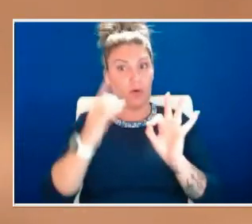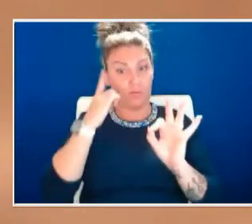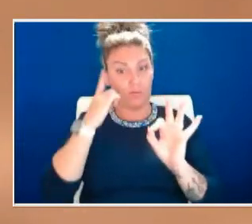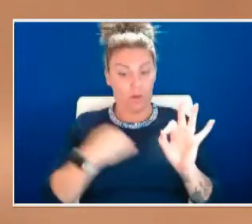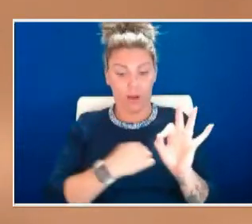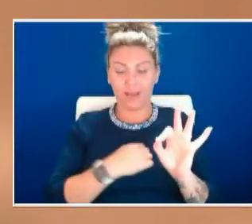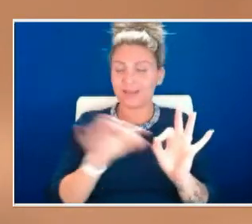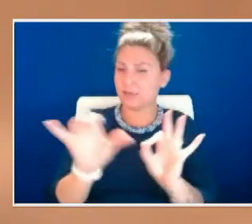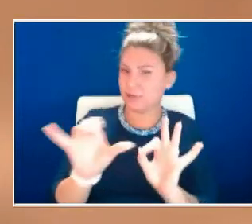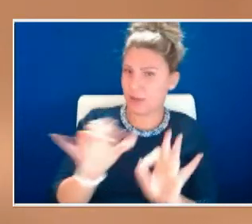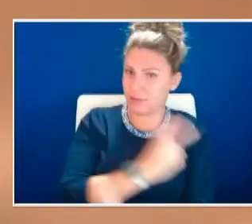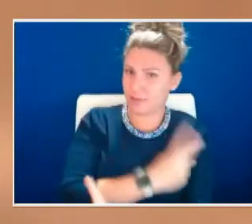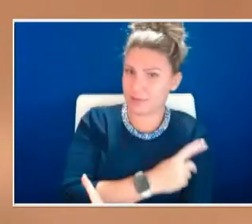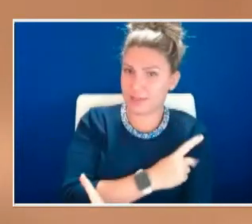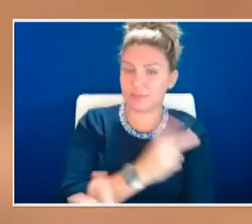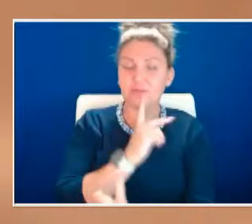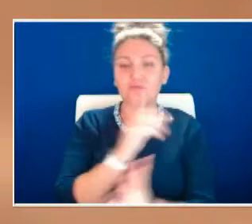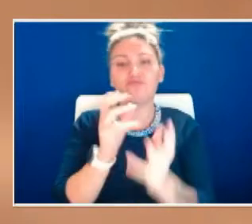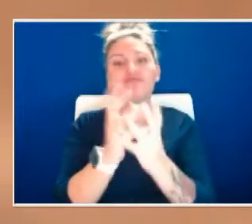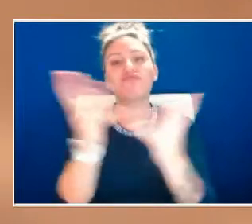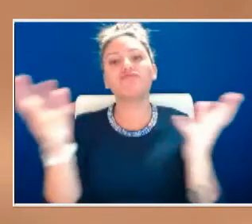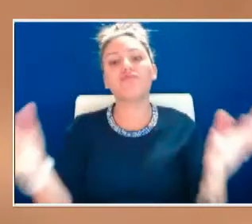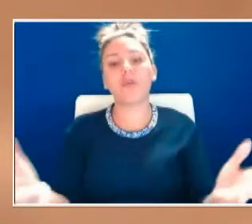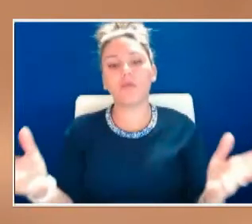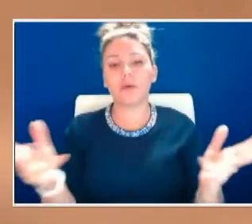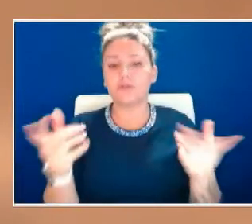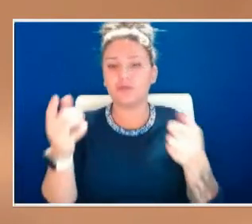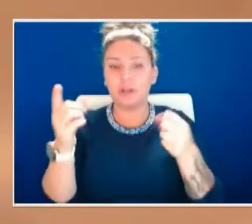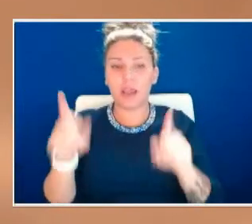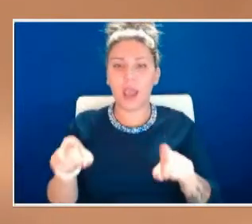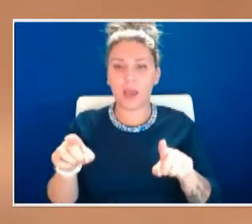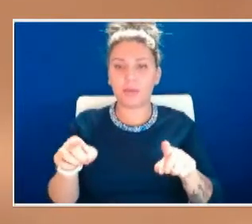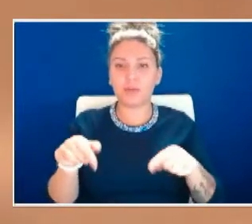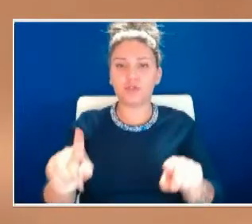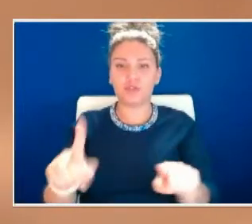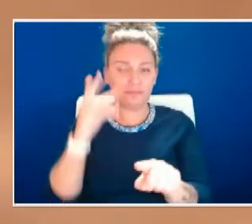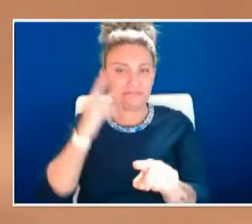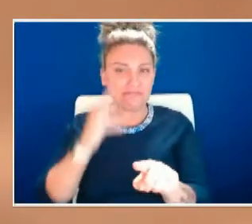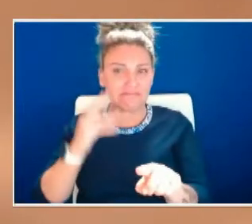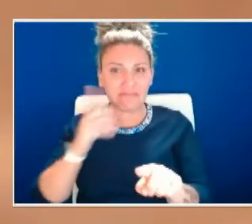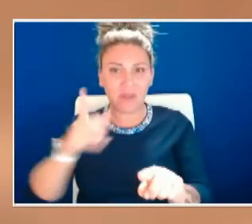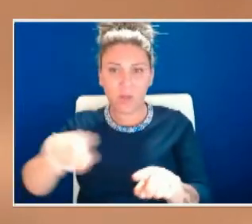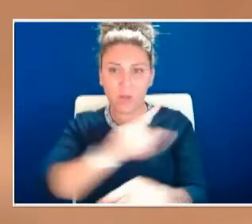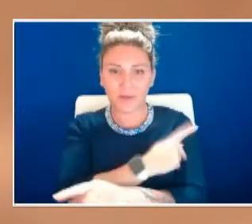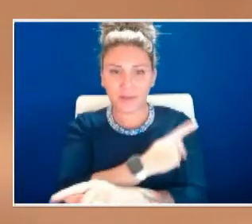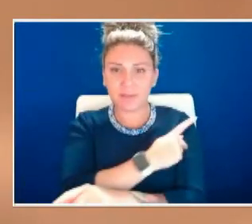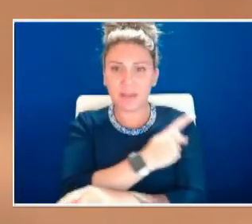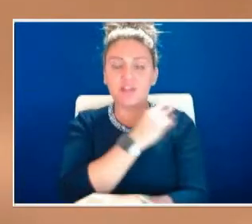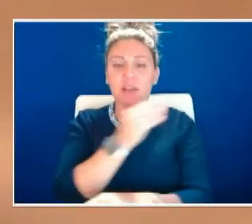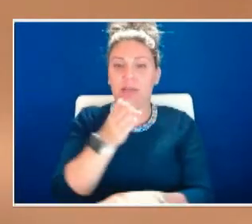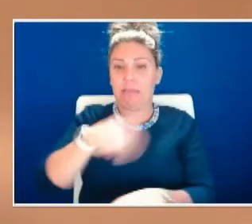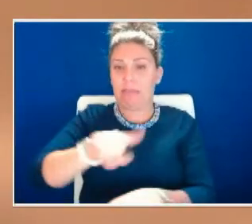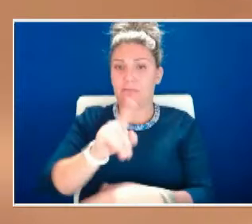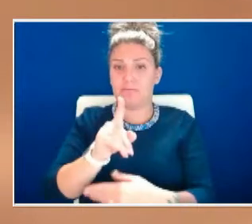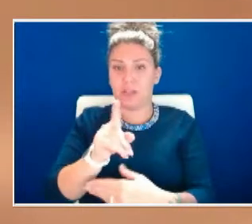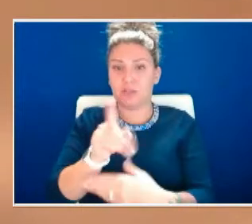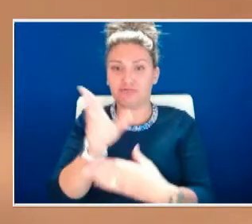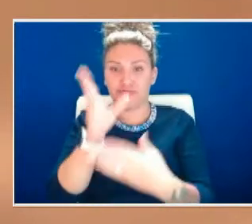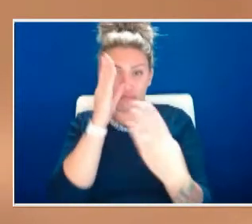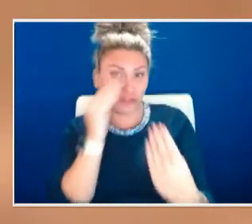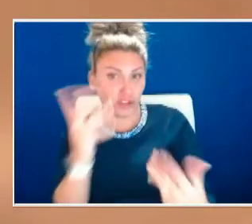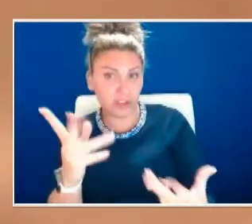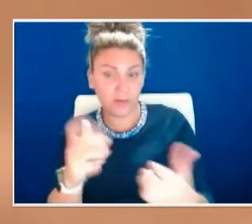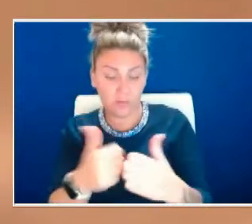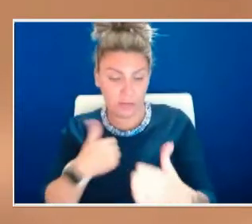are the patient. There is so much that happens over the journey of these patients, and them sharing this with us gives